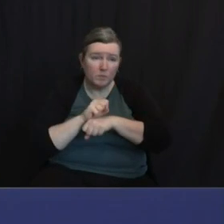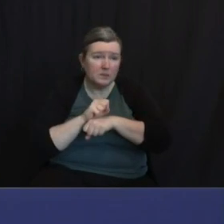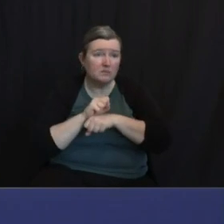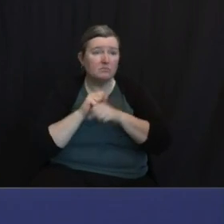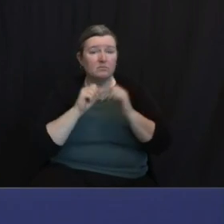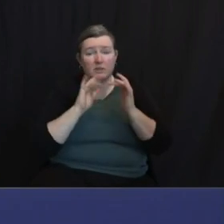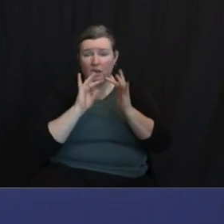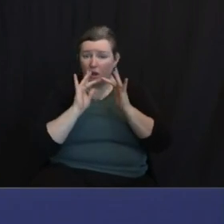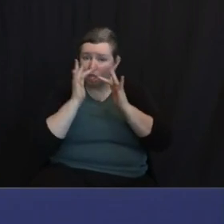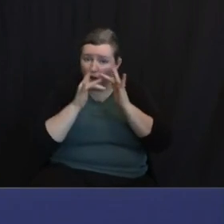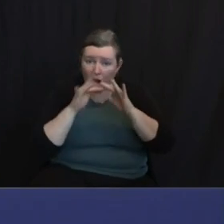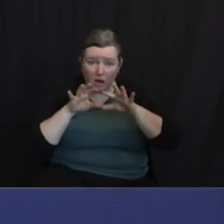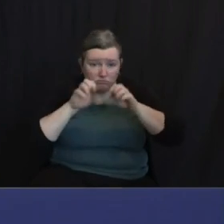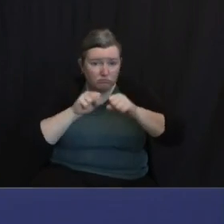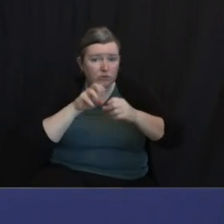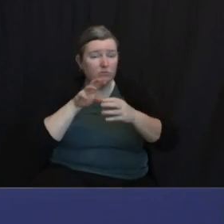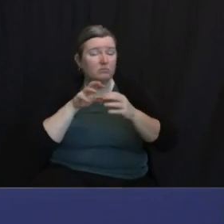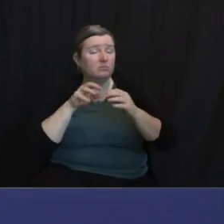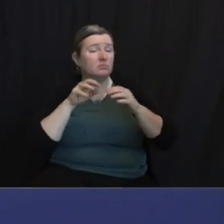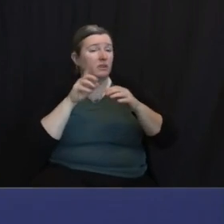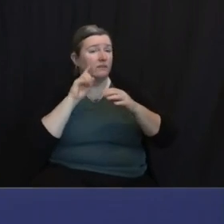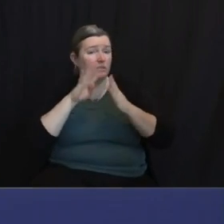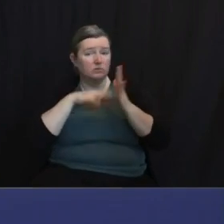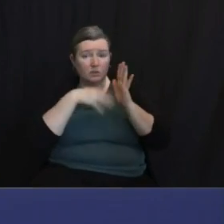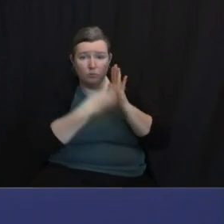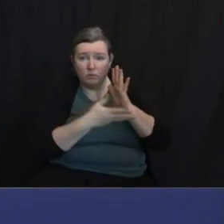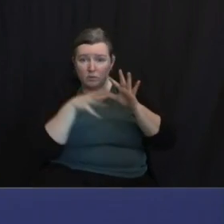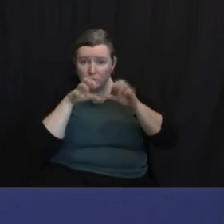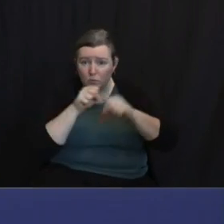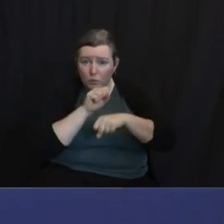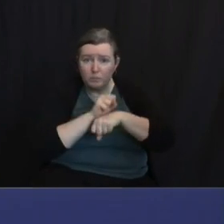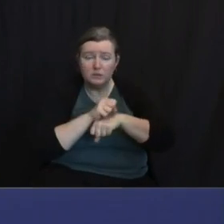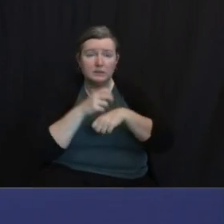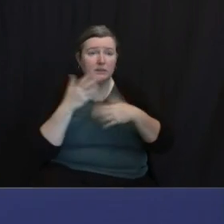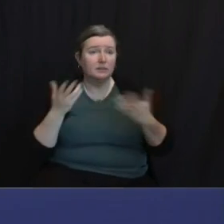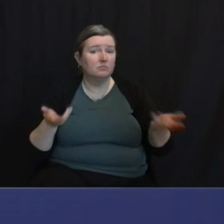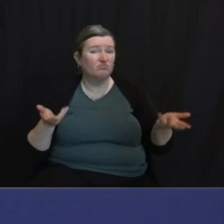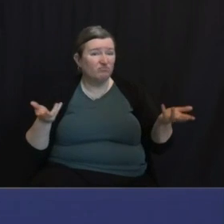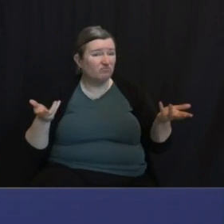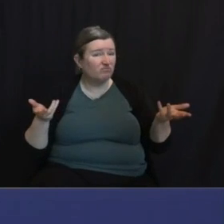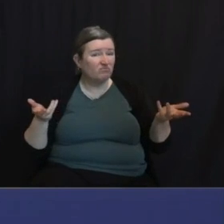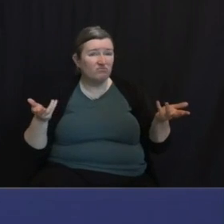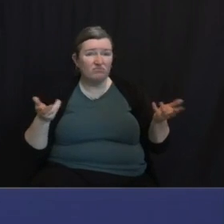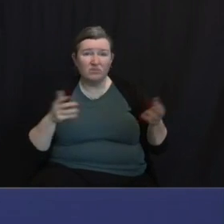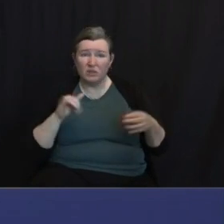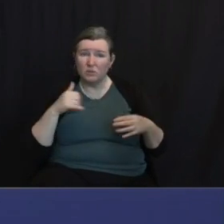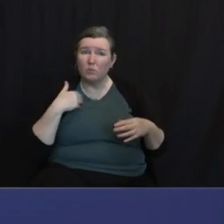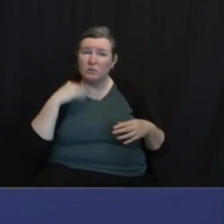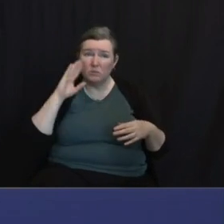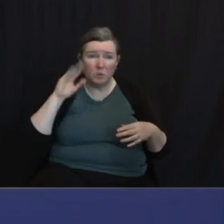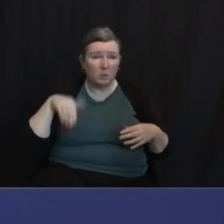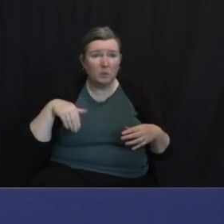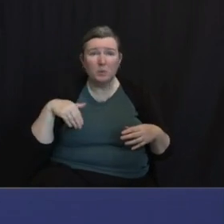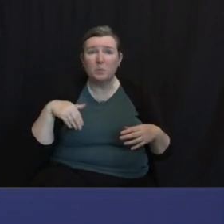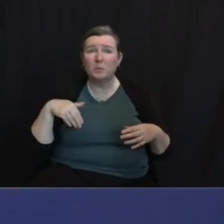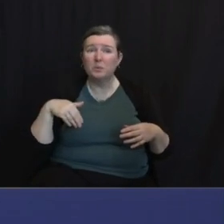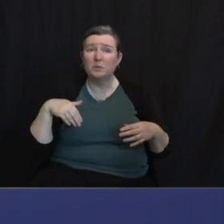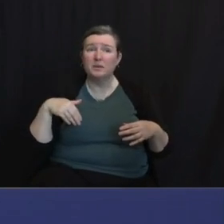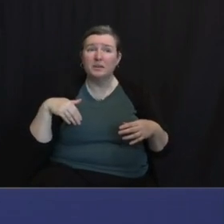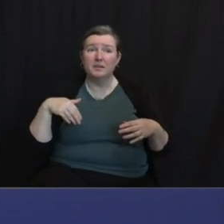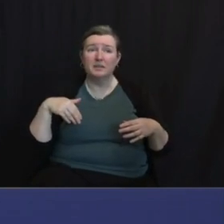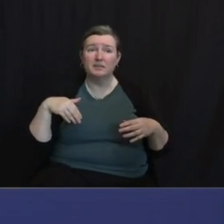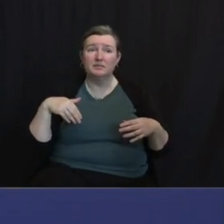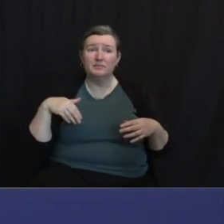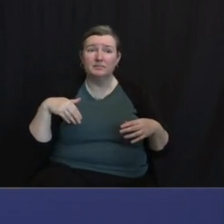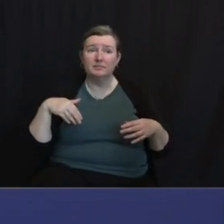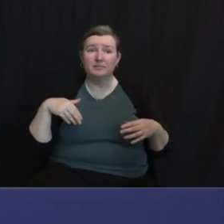program. We also get a vaccination appointment. We also know that we have an obsession with getting